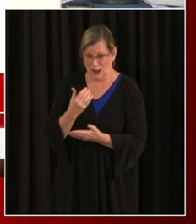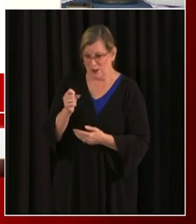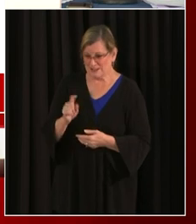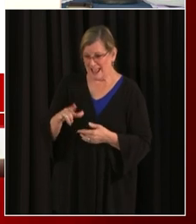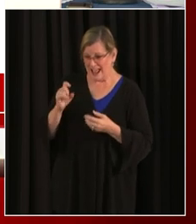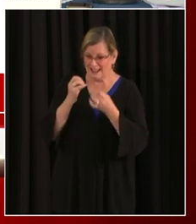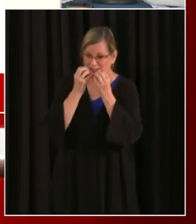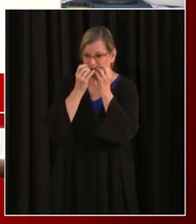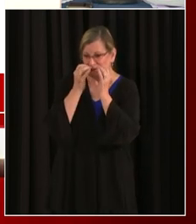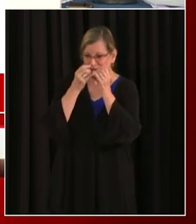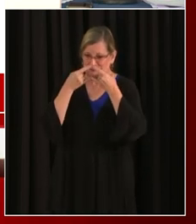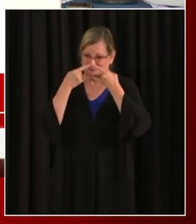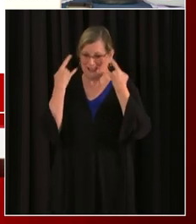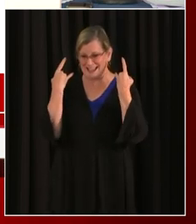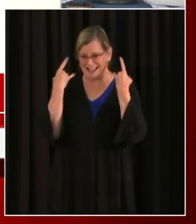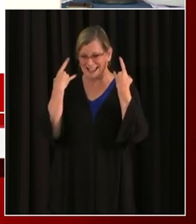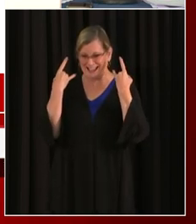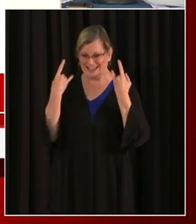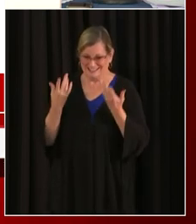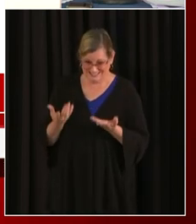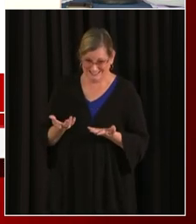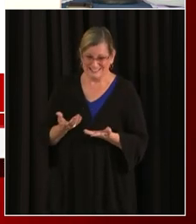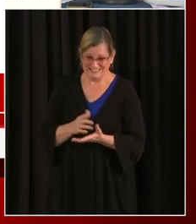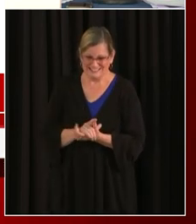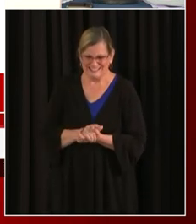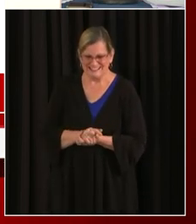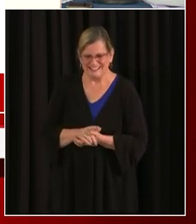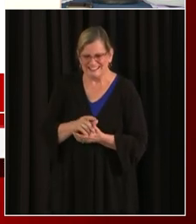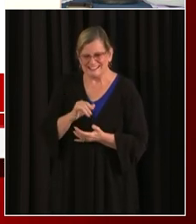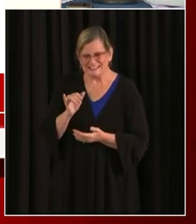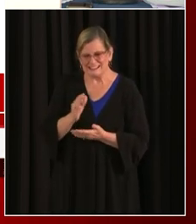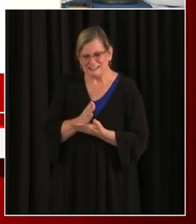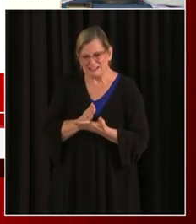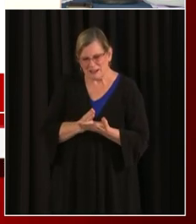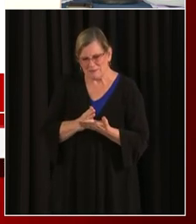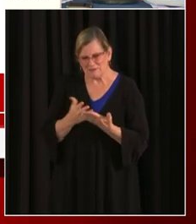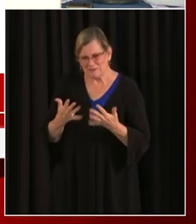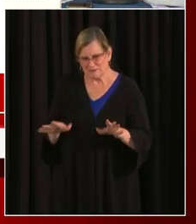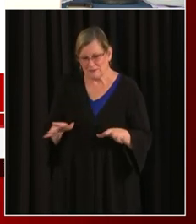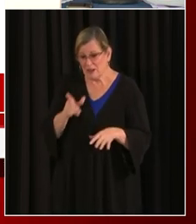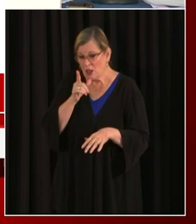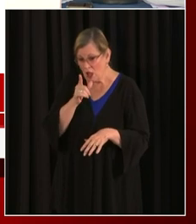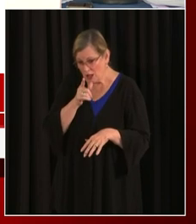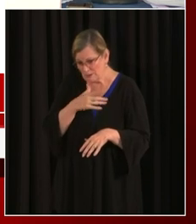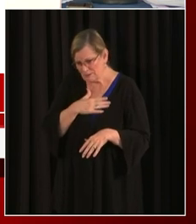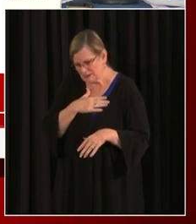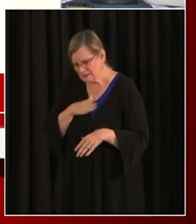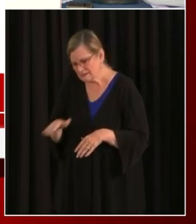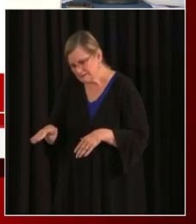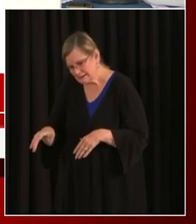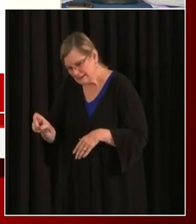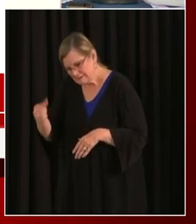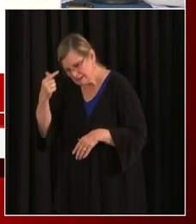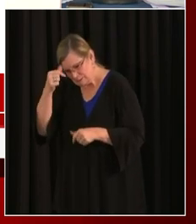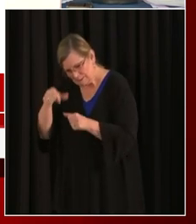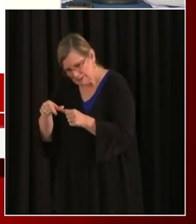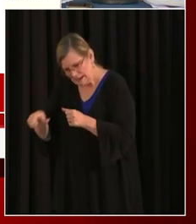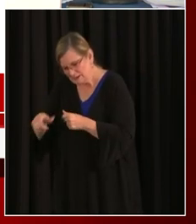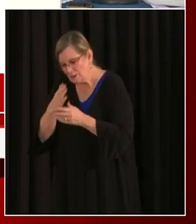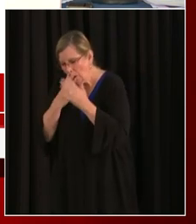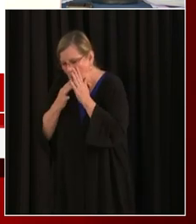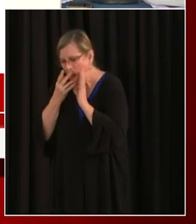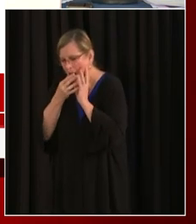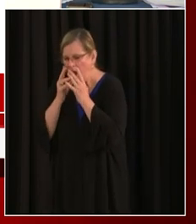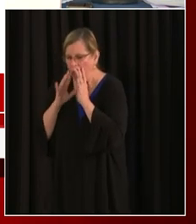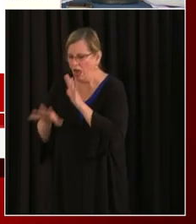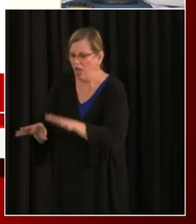common challenges, for example, after lunches, just reminding students to put them back on, and students allowing the masks to drop below their nose. Those kinds of